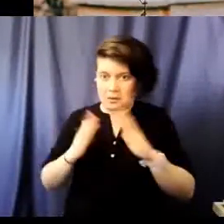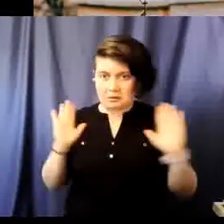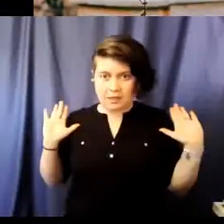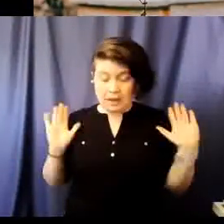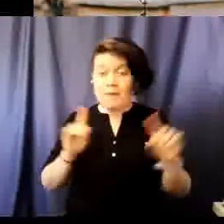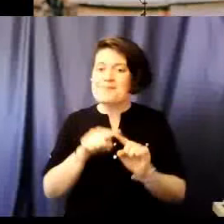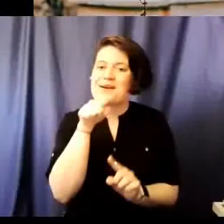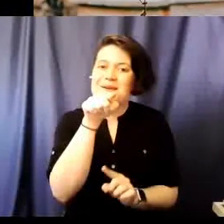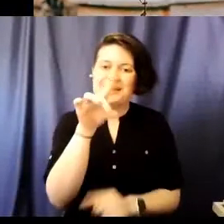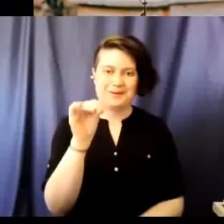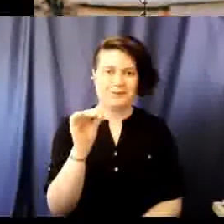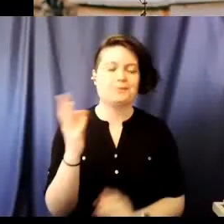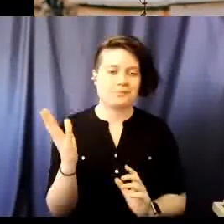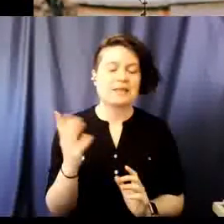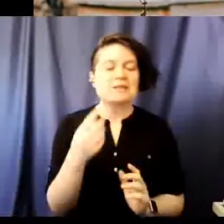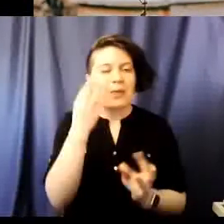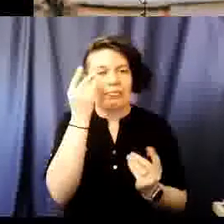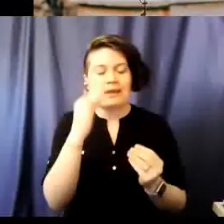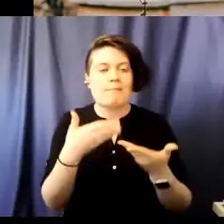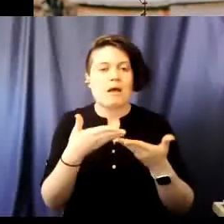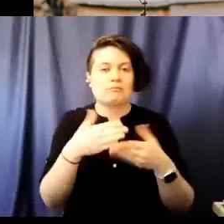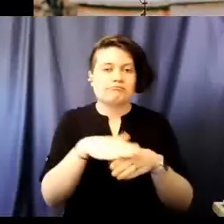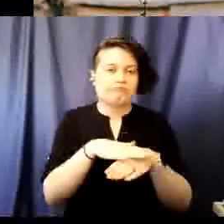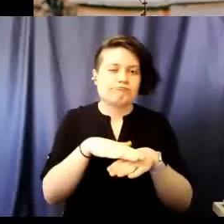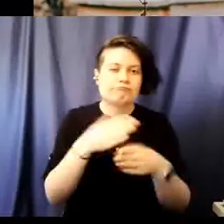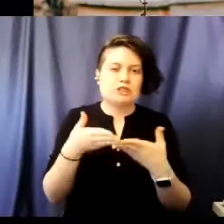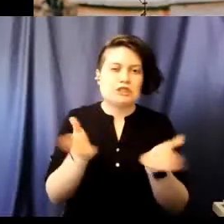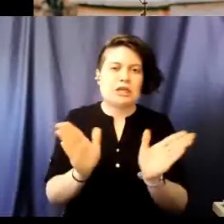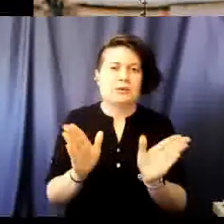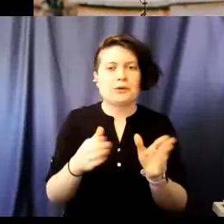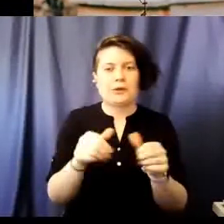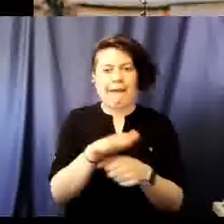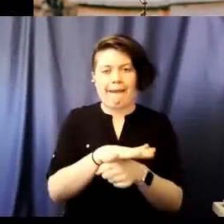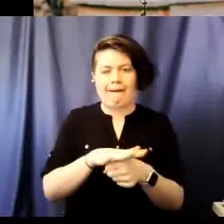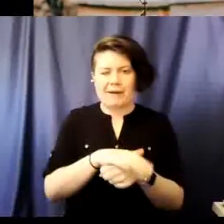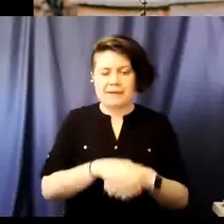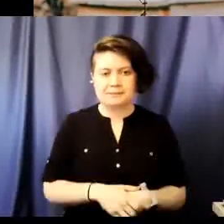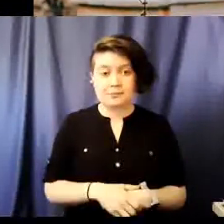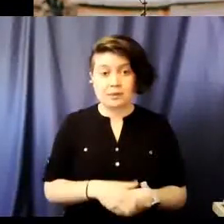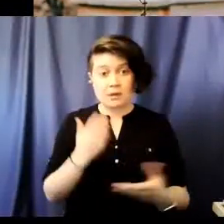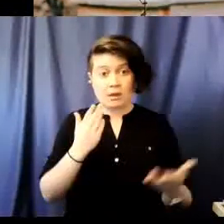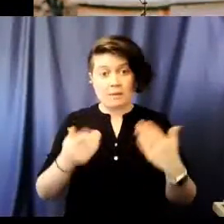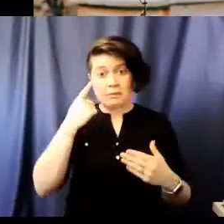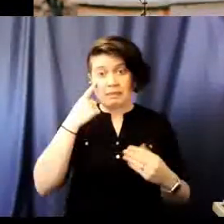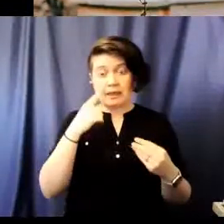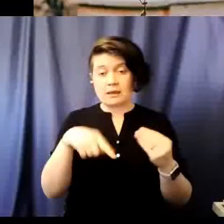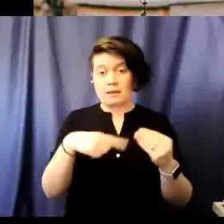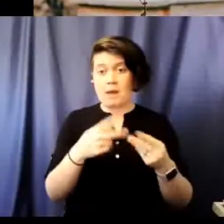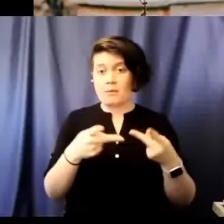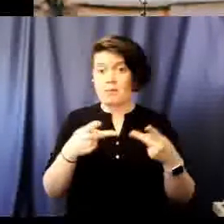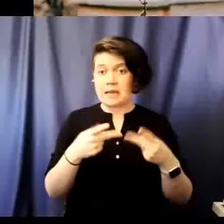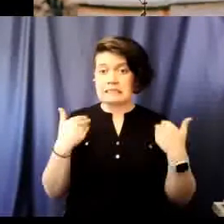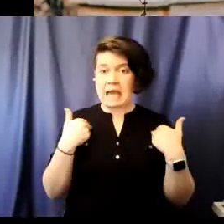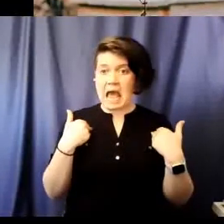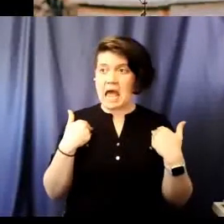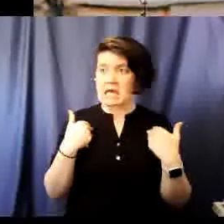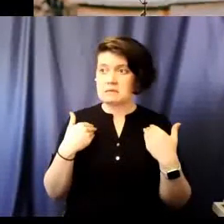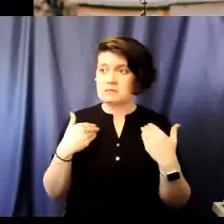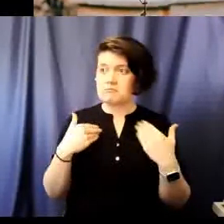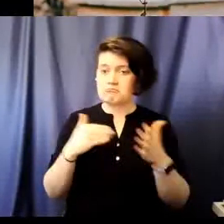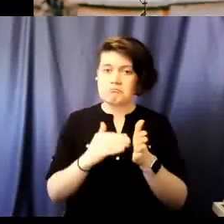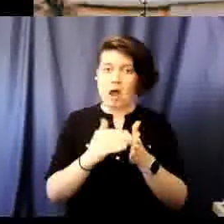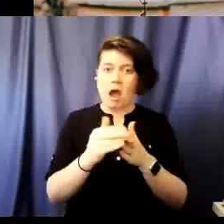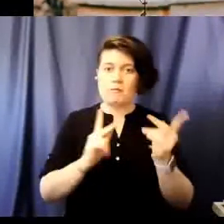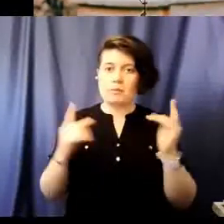do, so just think about some general areas. You might want to consider a place that gets moderate traffic, but is